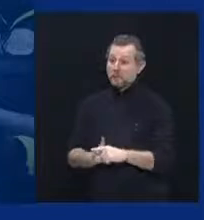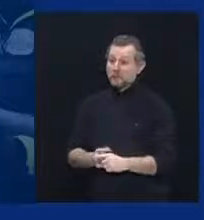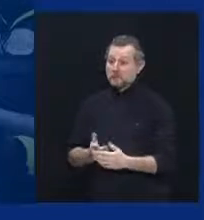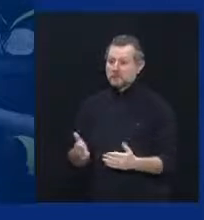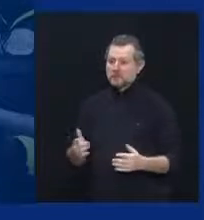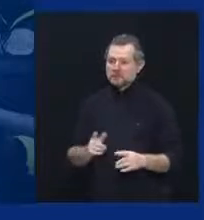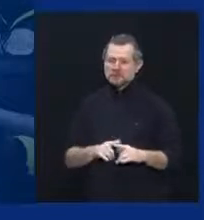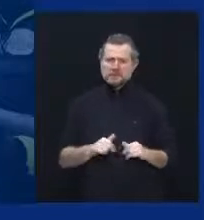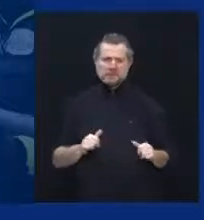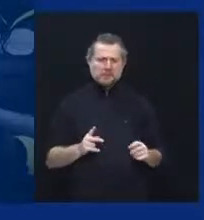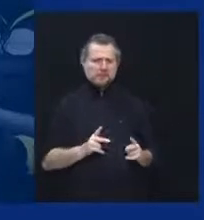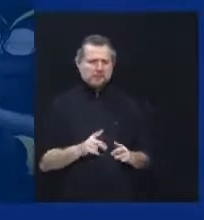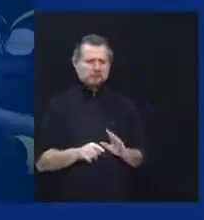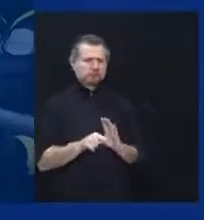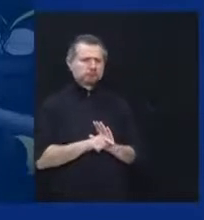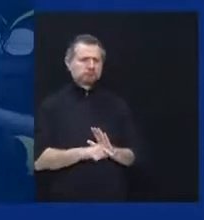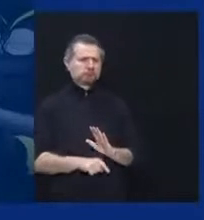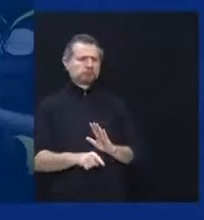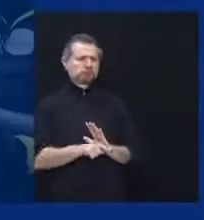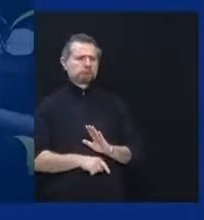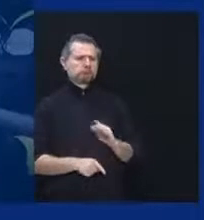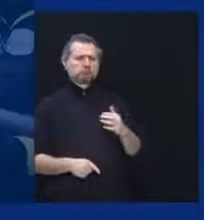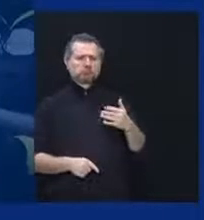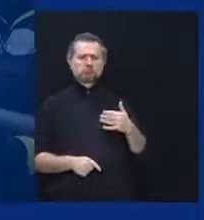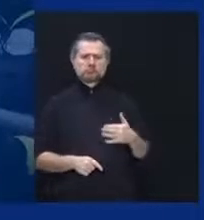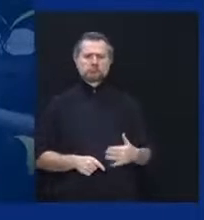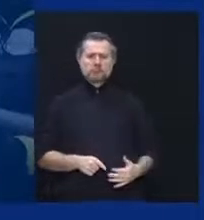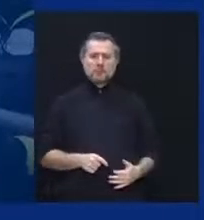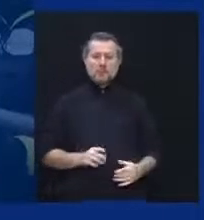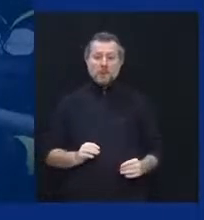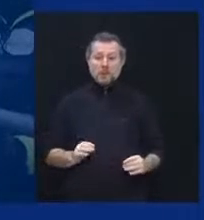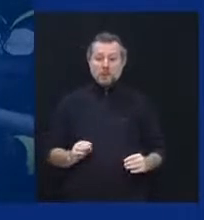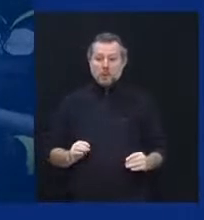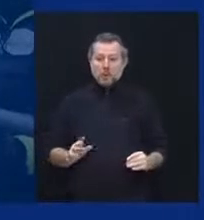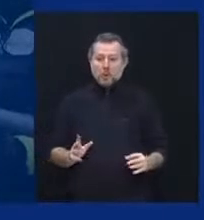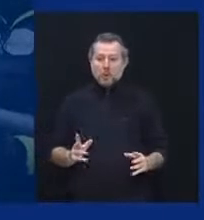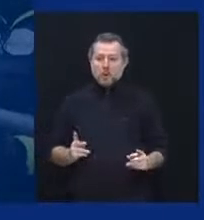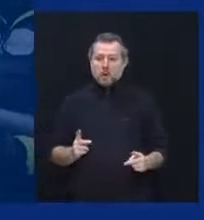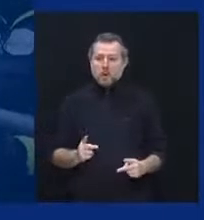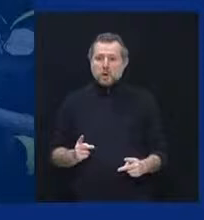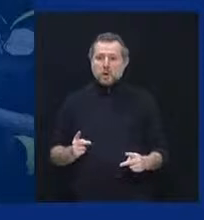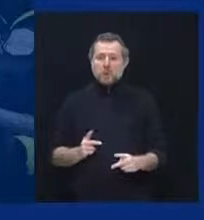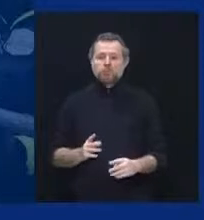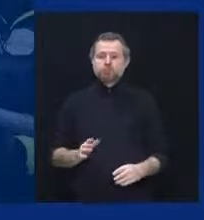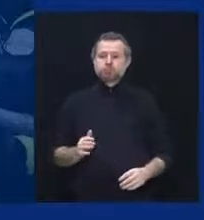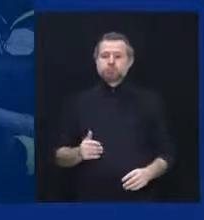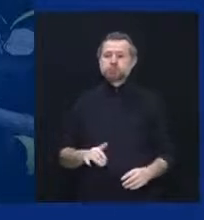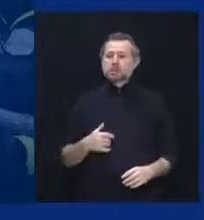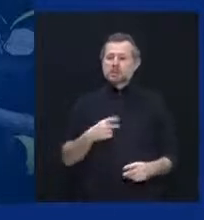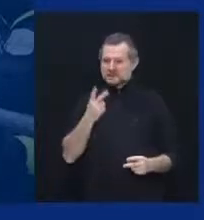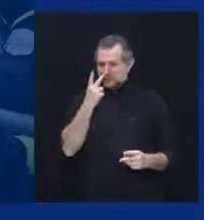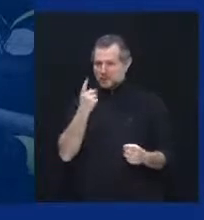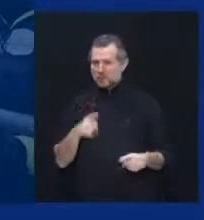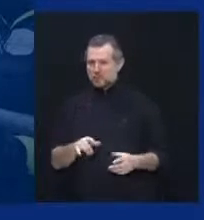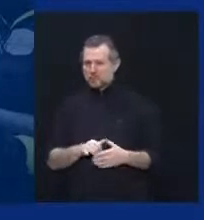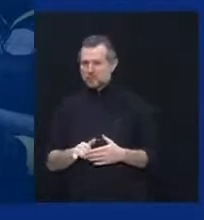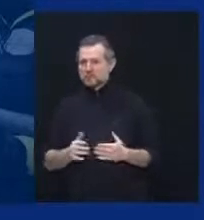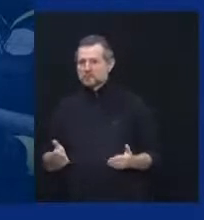hate. And it builds. I see it here in New York on the internet.